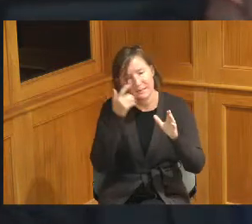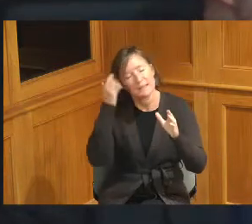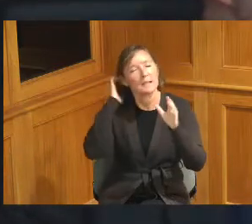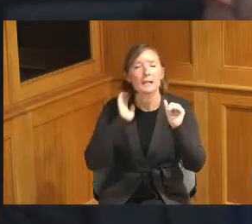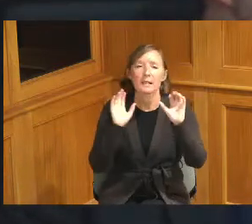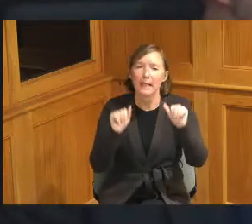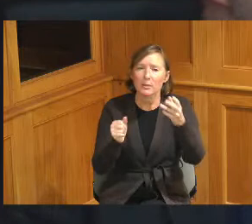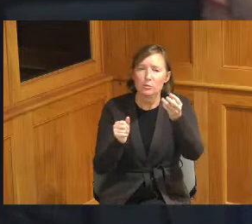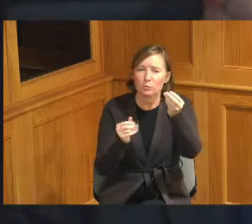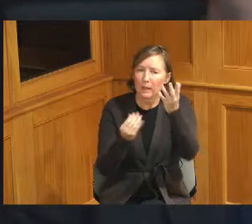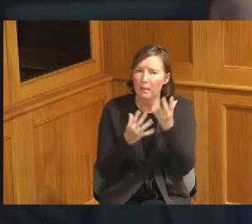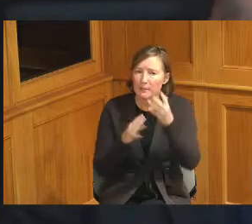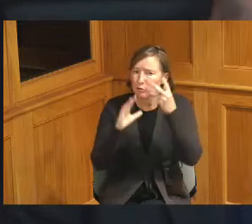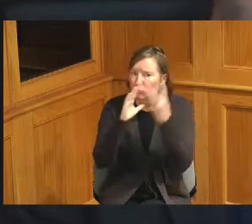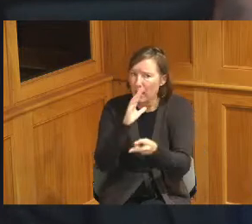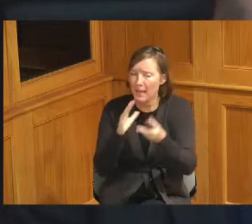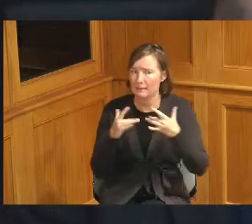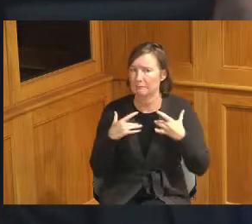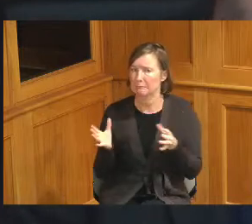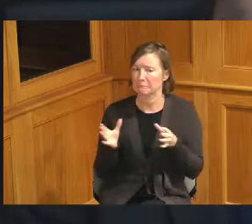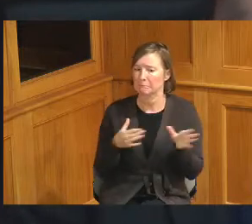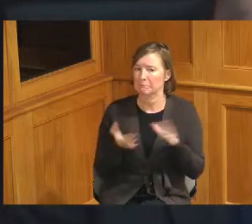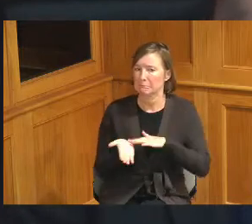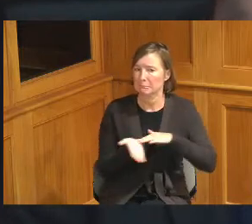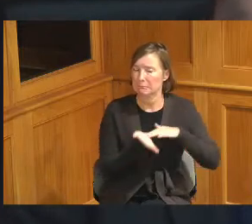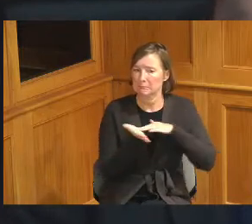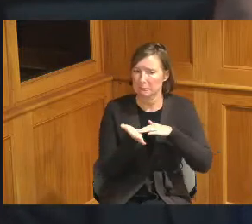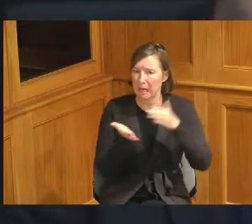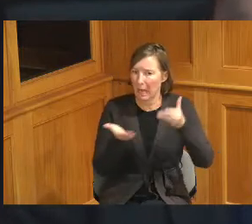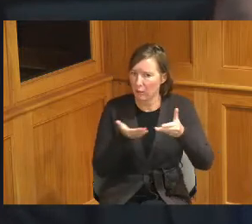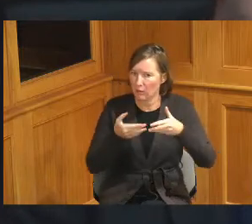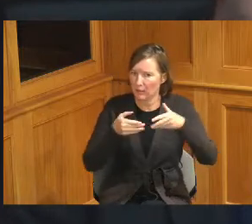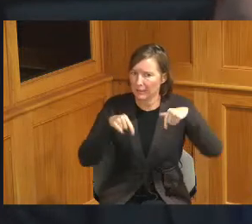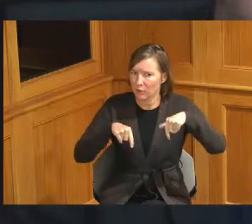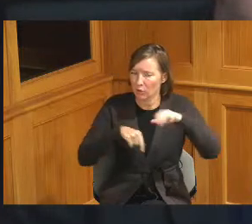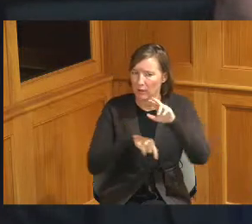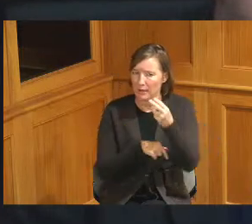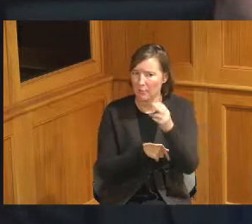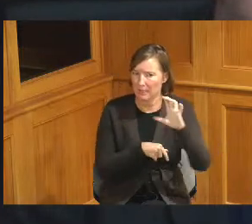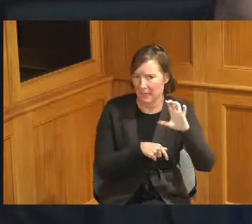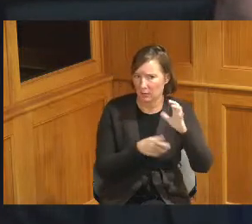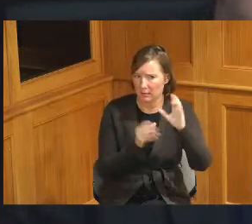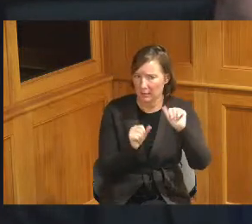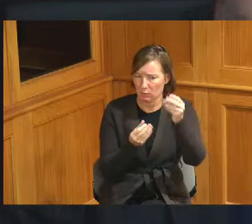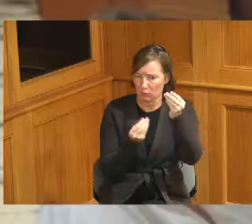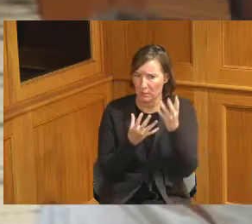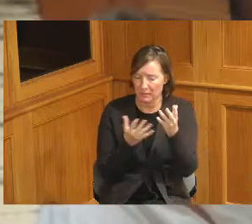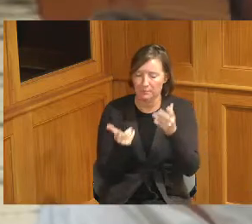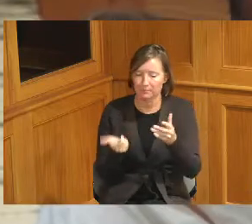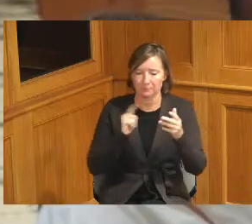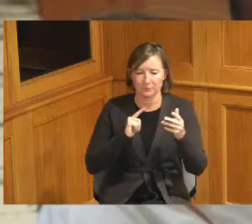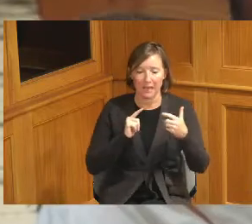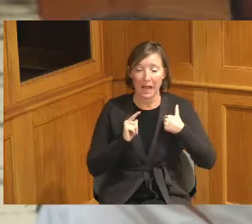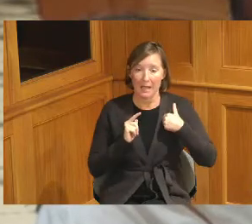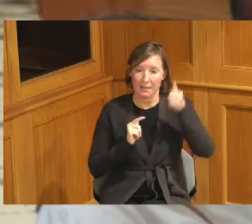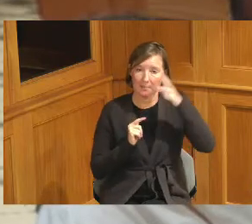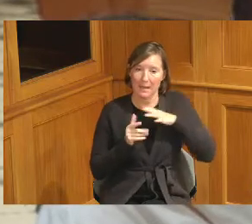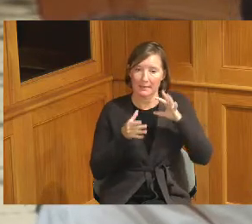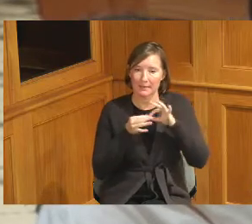way of hiring in the county, and if the trend line's going up, down, or is it flat? I believe that